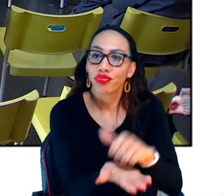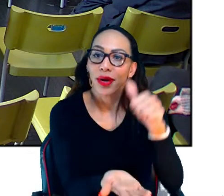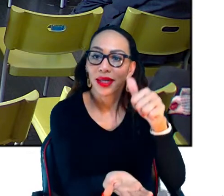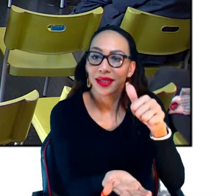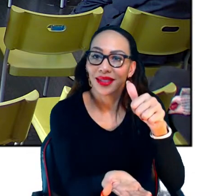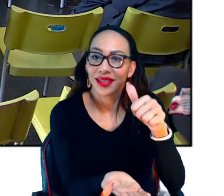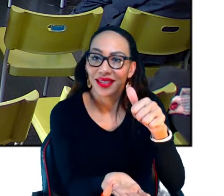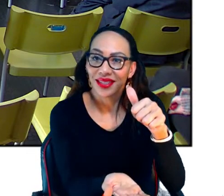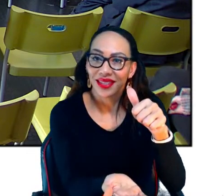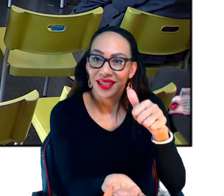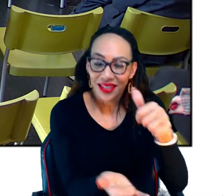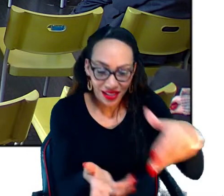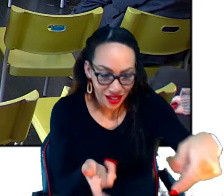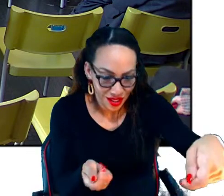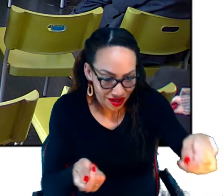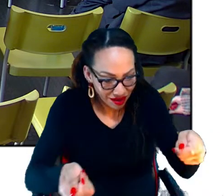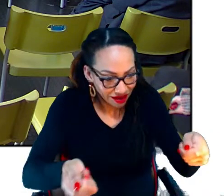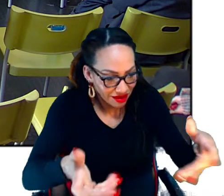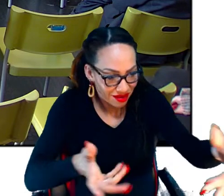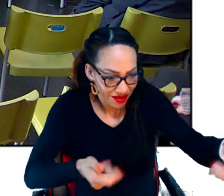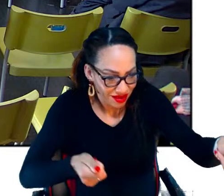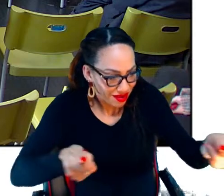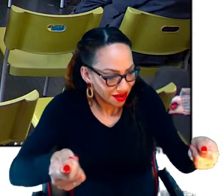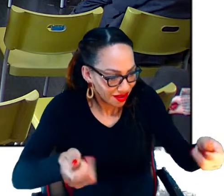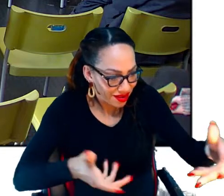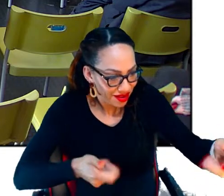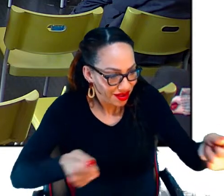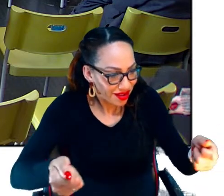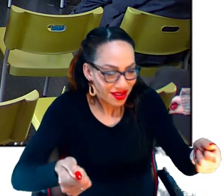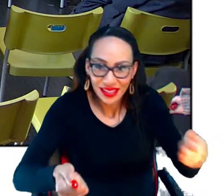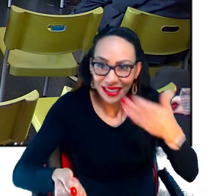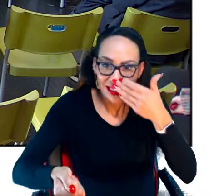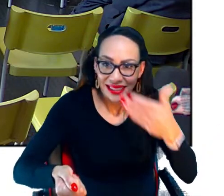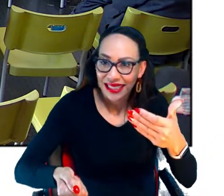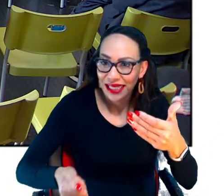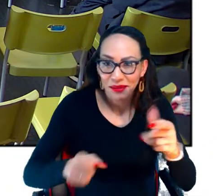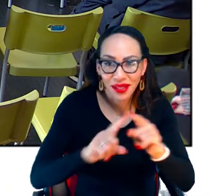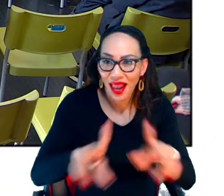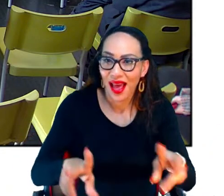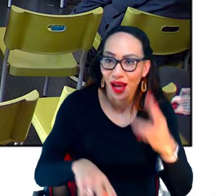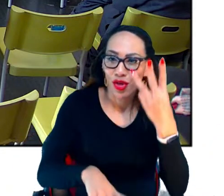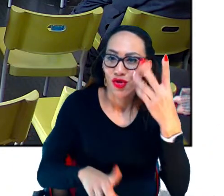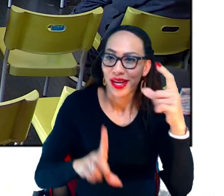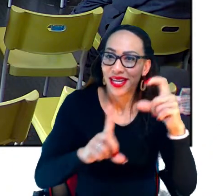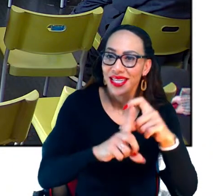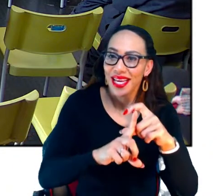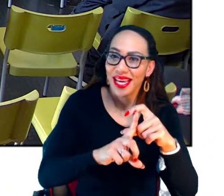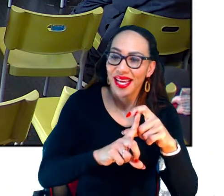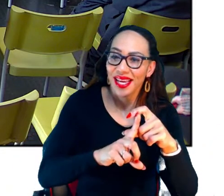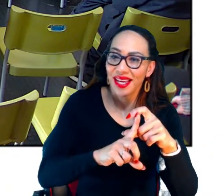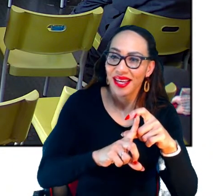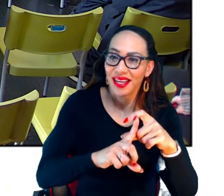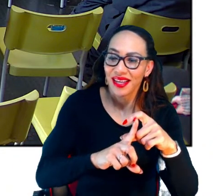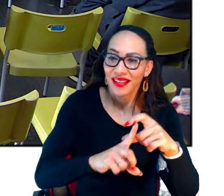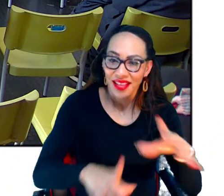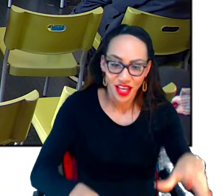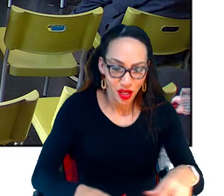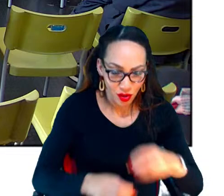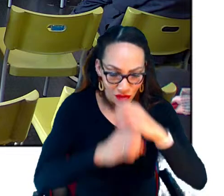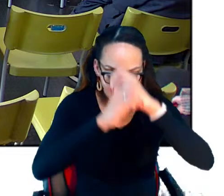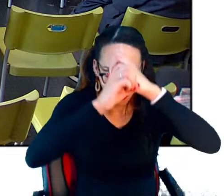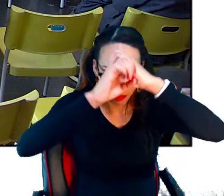with the paper or whatever, then it creates like a 3D effect. So then you have like the spatial aspect of it as well.